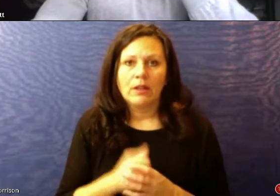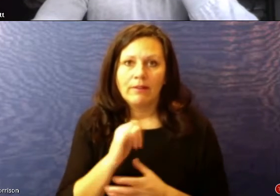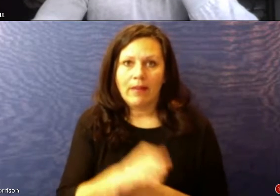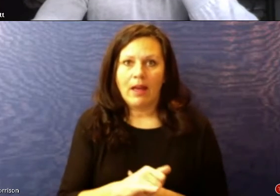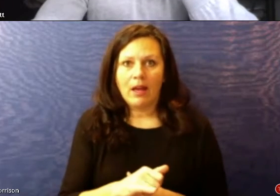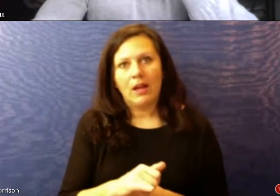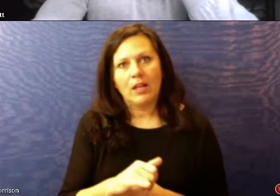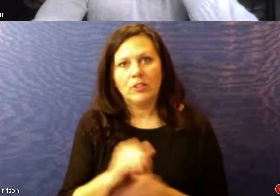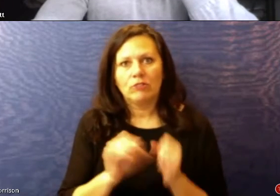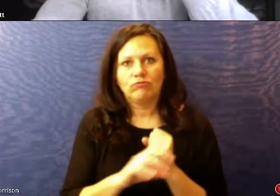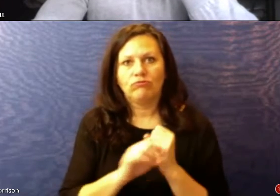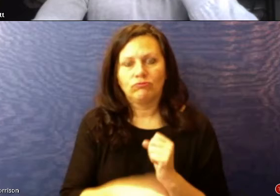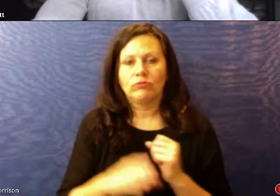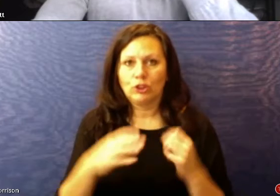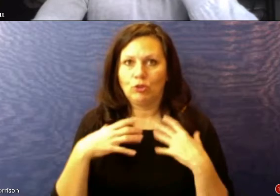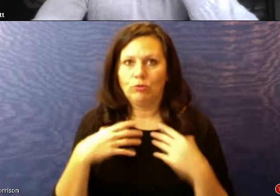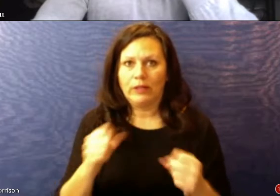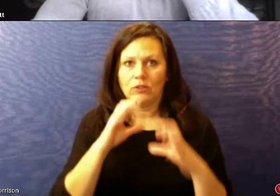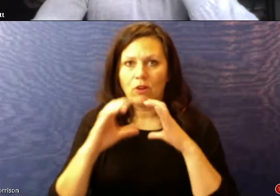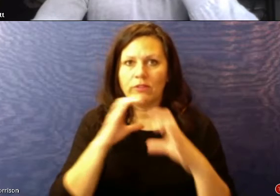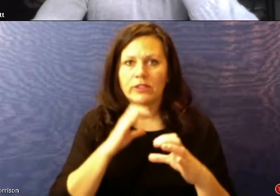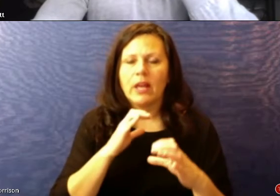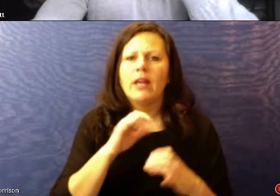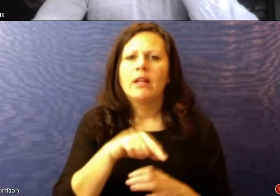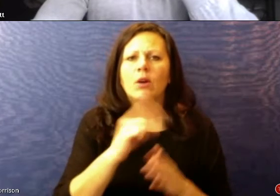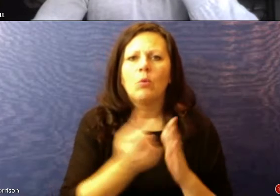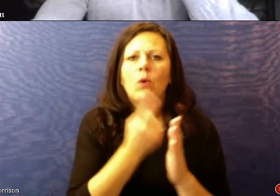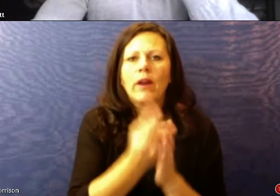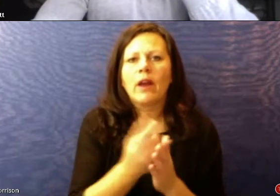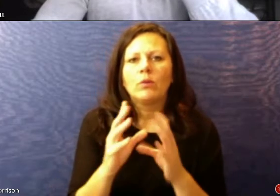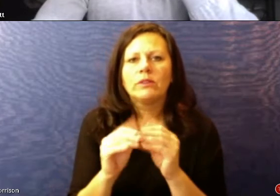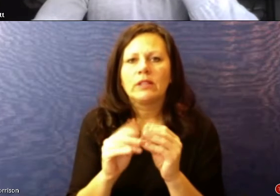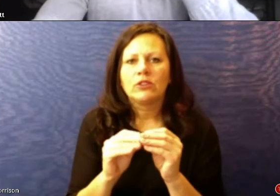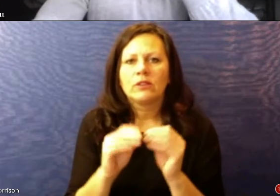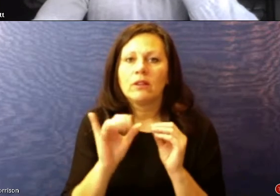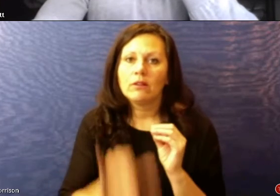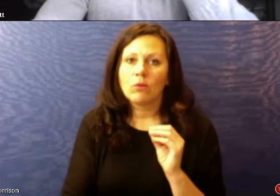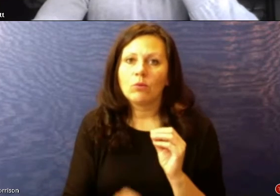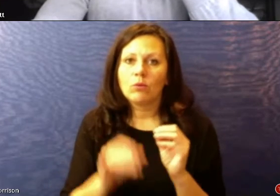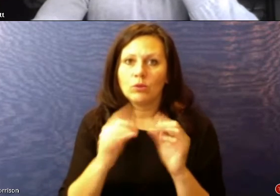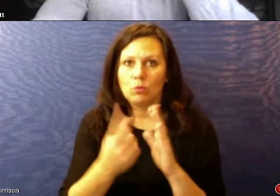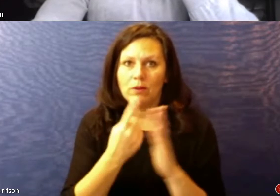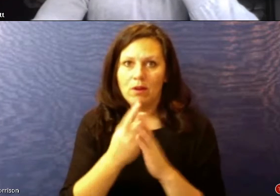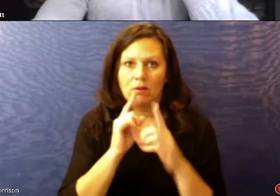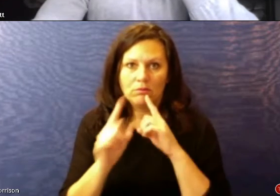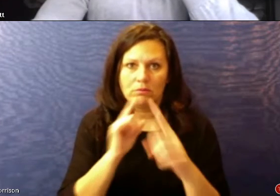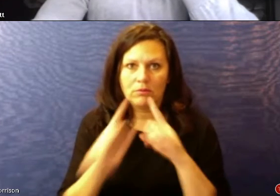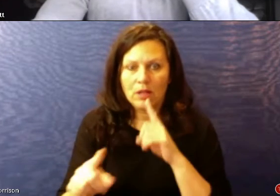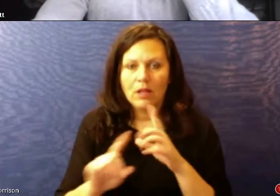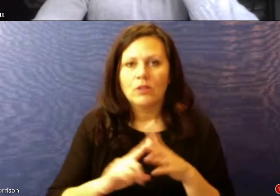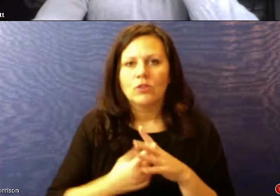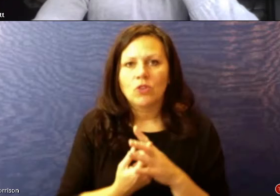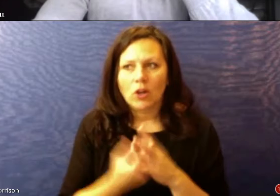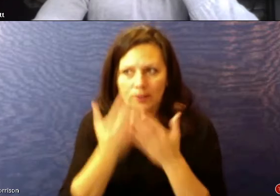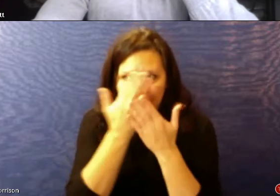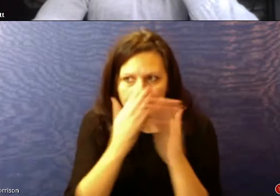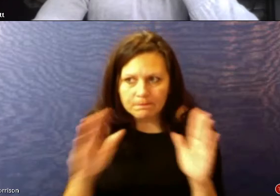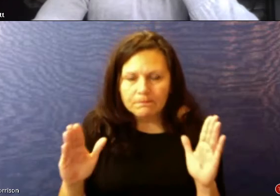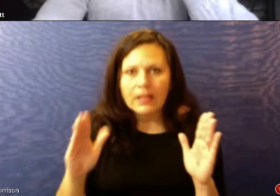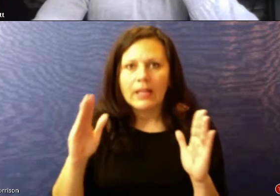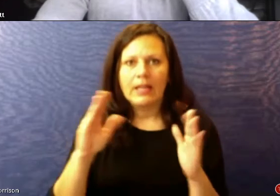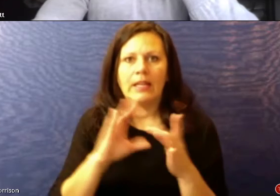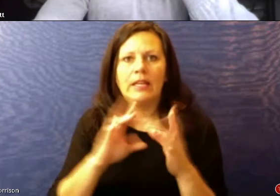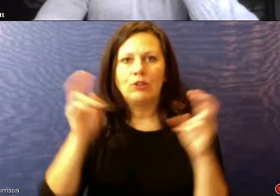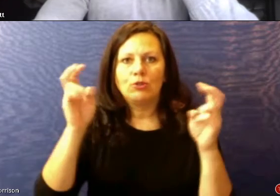Conversations are one-hour sessions that begin to surface issues like unconscious bias and